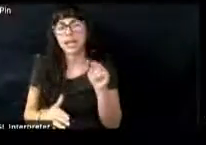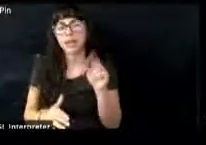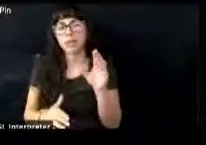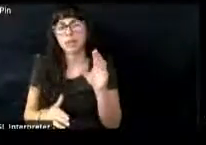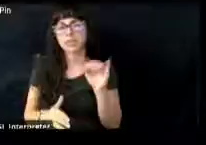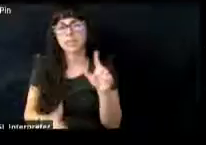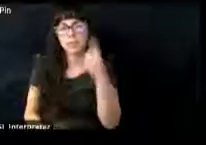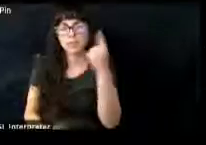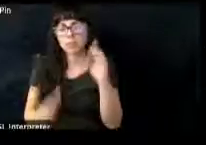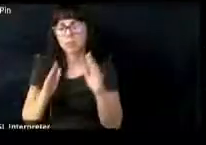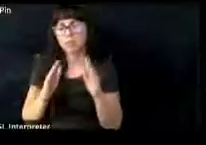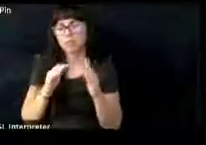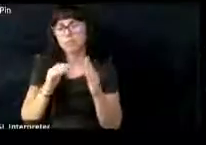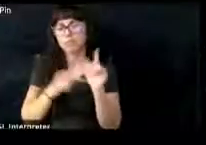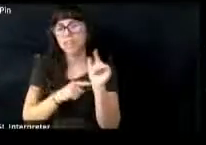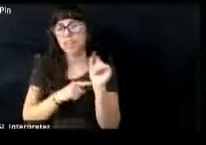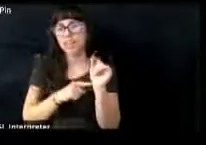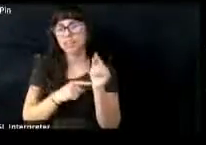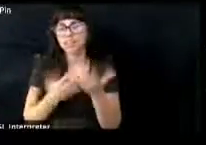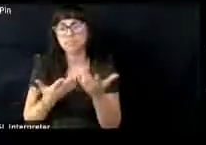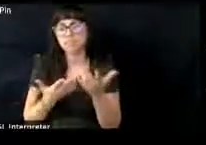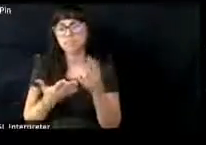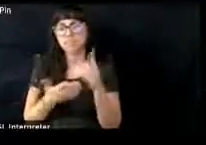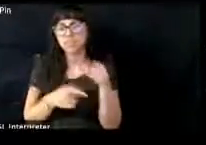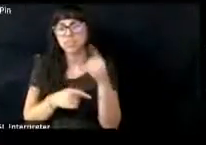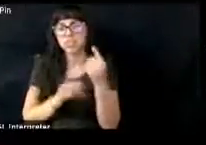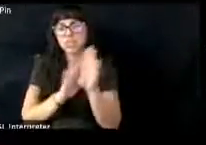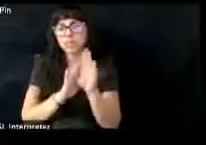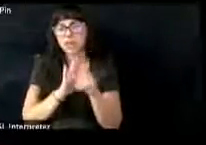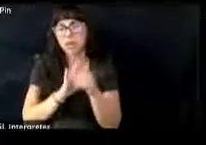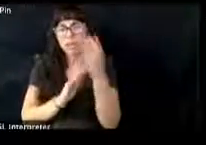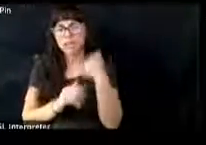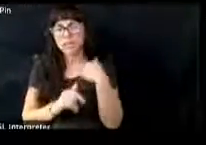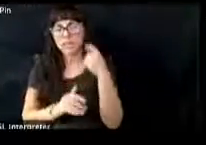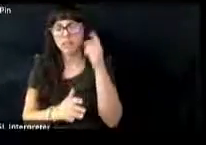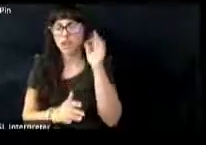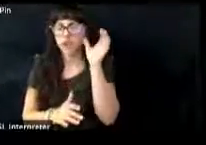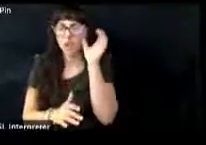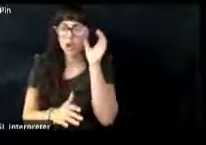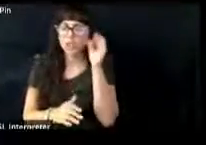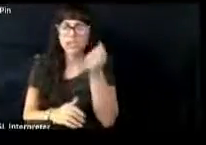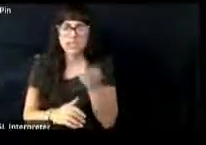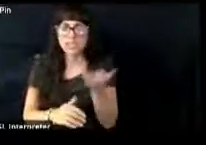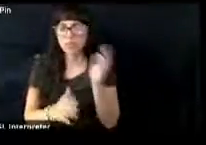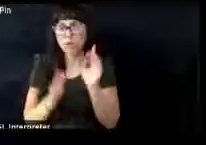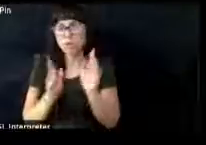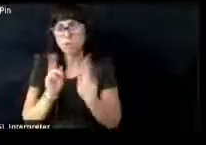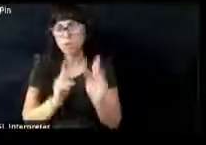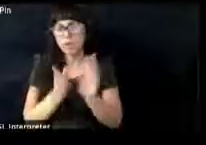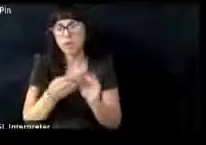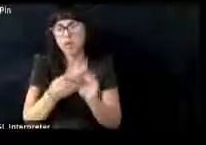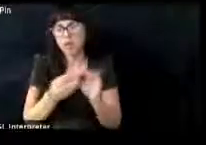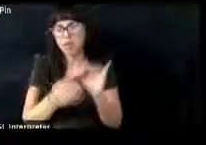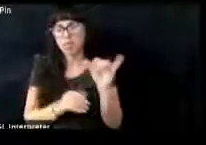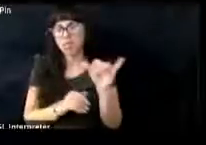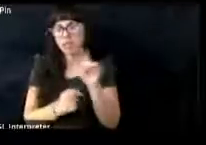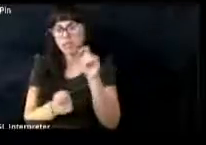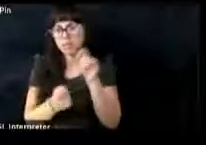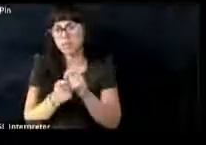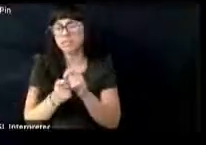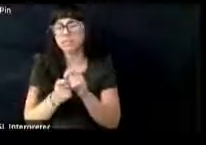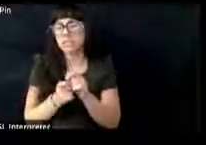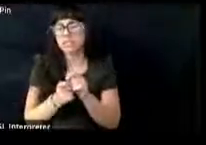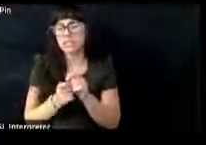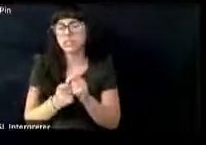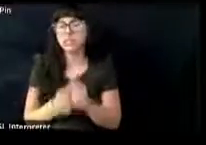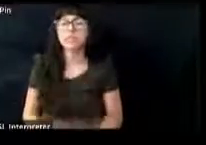Angeles, just for background, because there was some reference made, several references made during this meeting. The